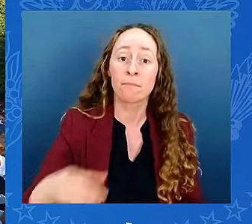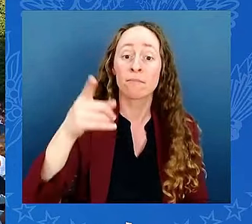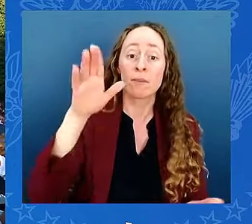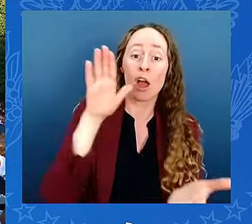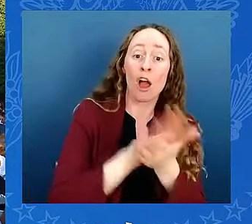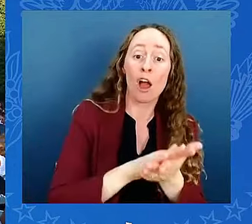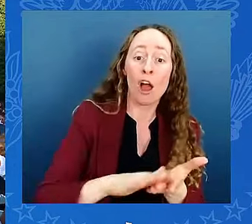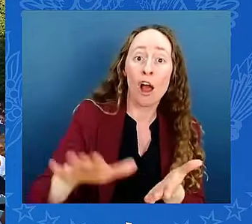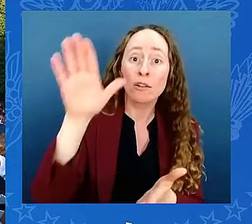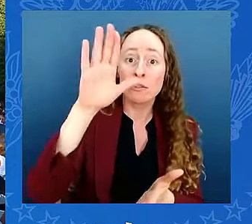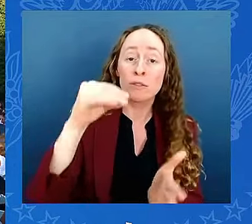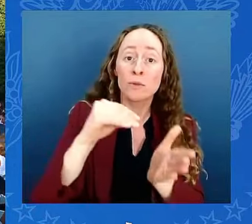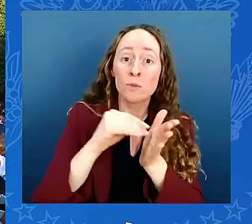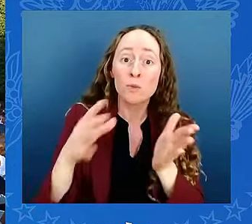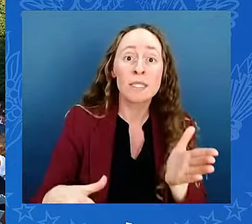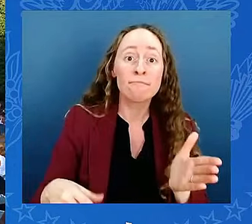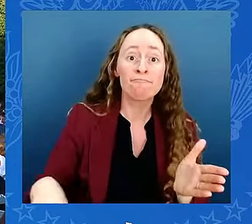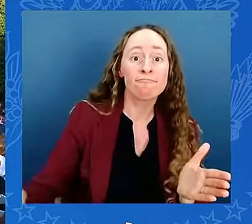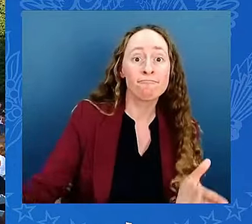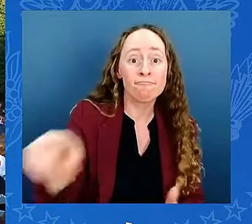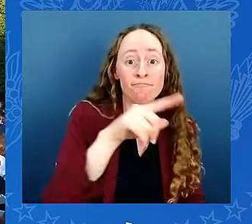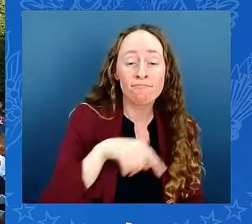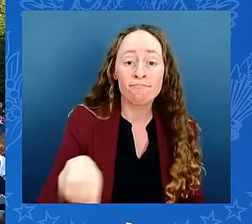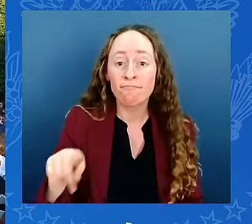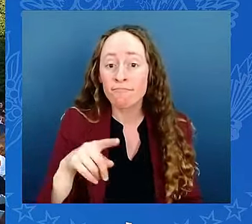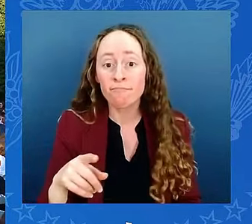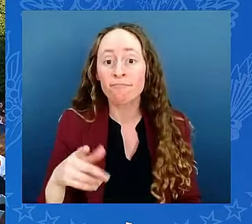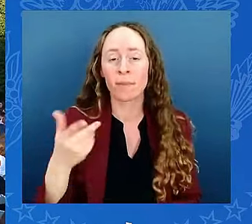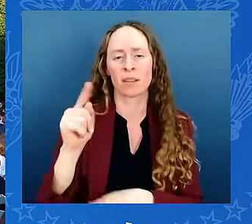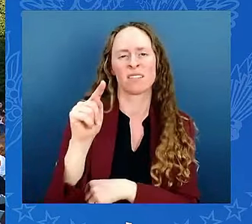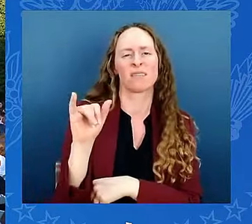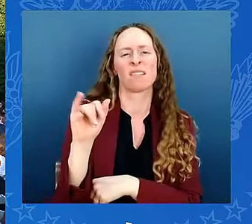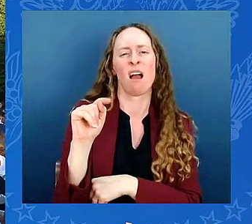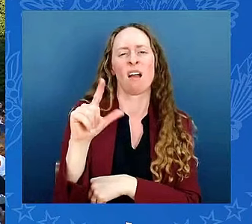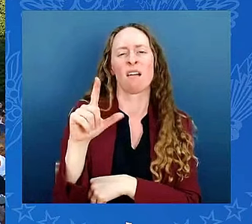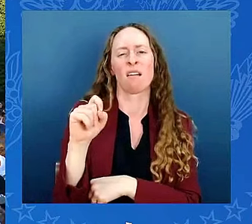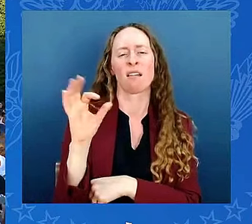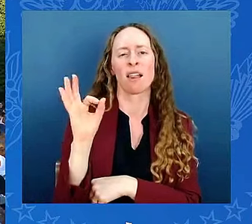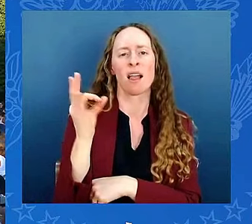the protection under Title IX that my predecessor then weakened.